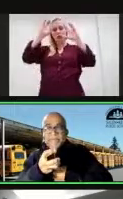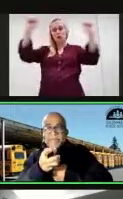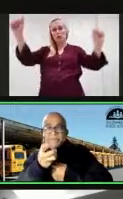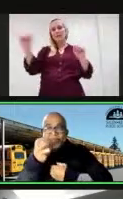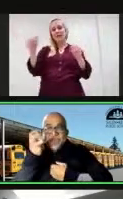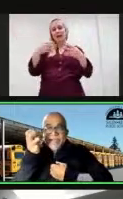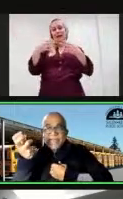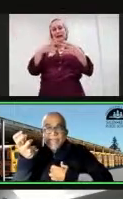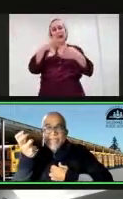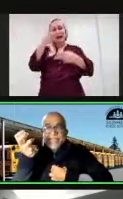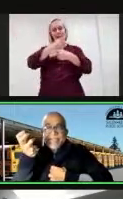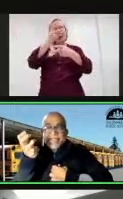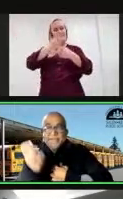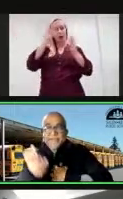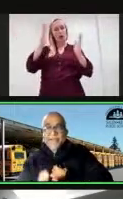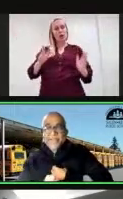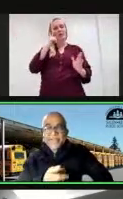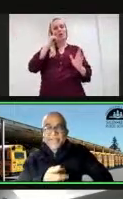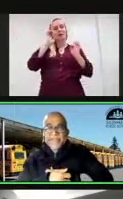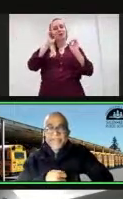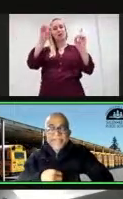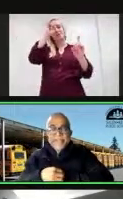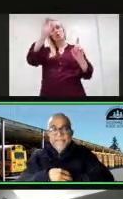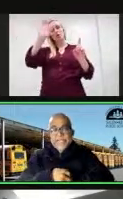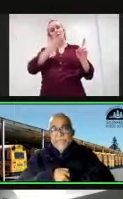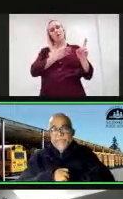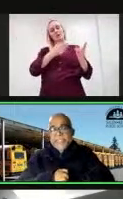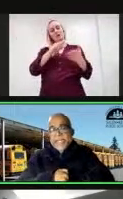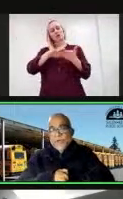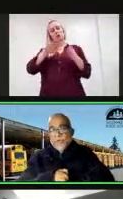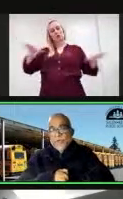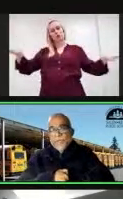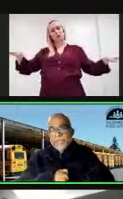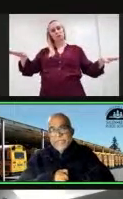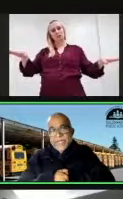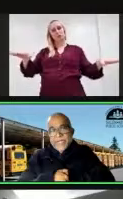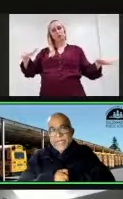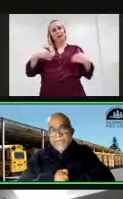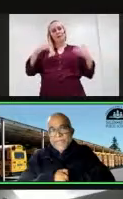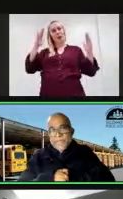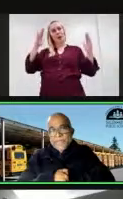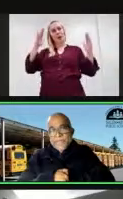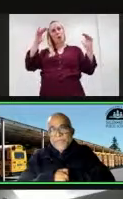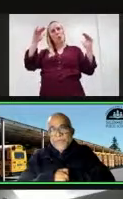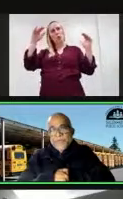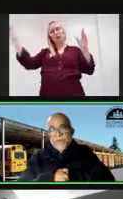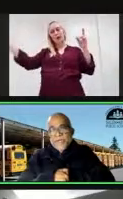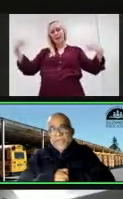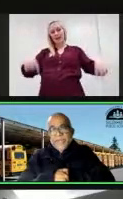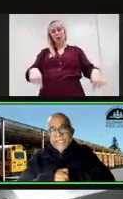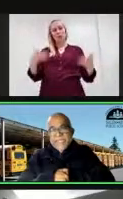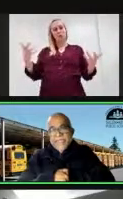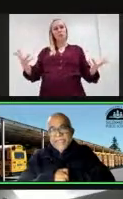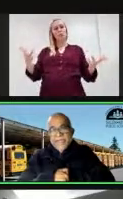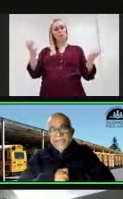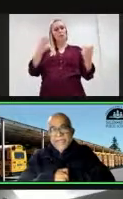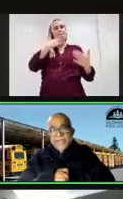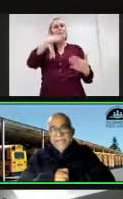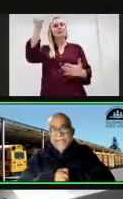for education for our children. We come with that hope to this country. So we want the best